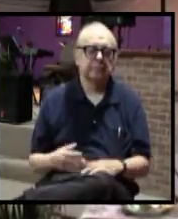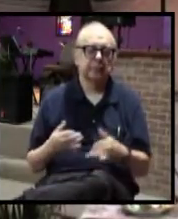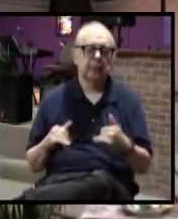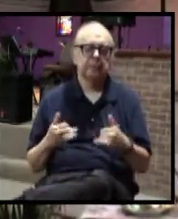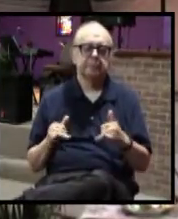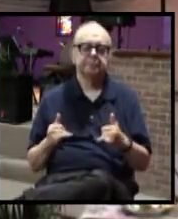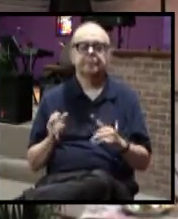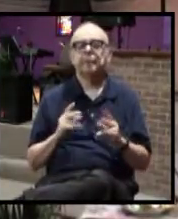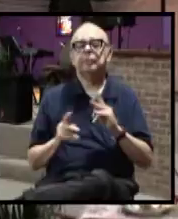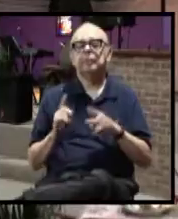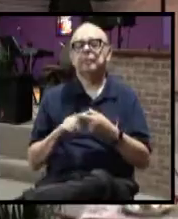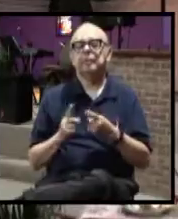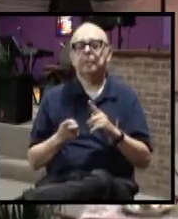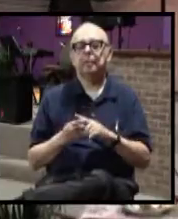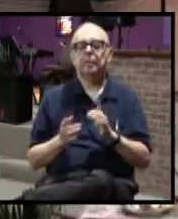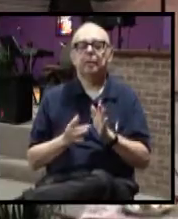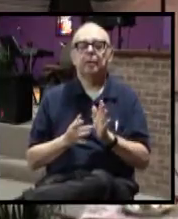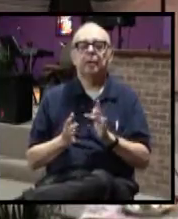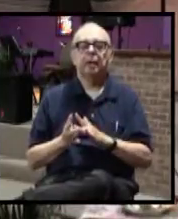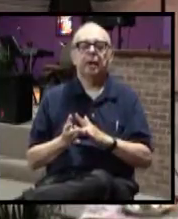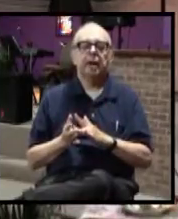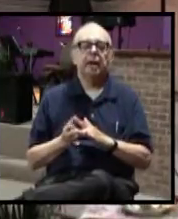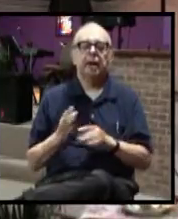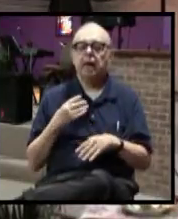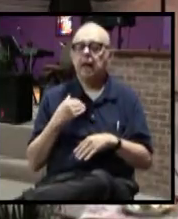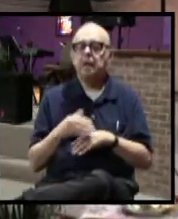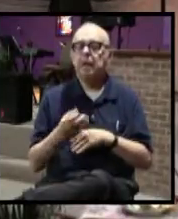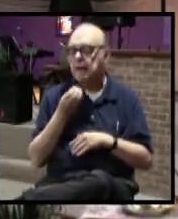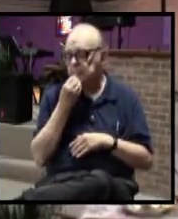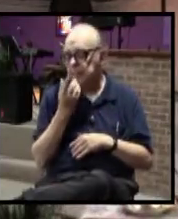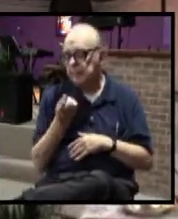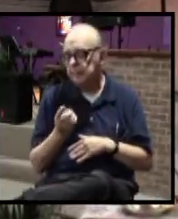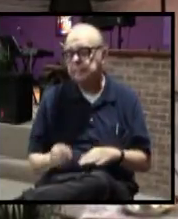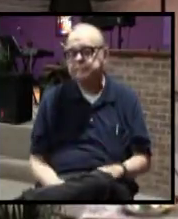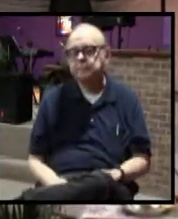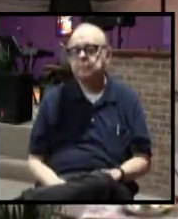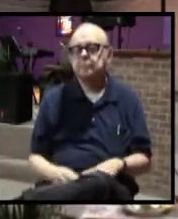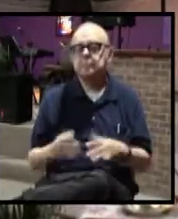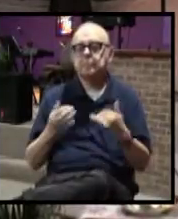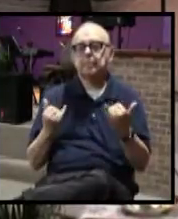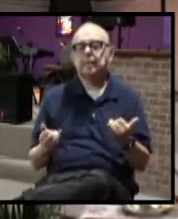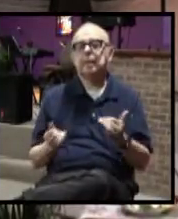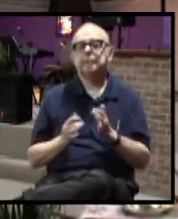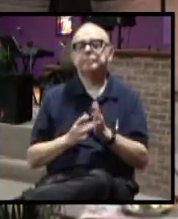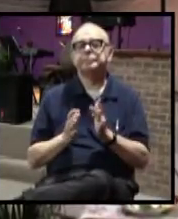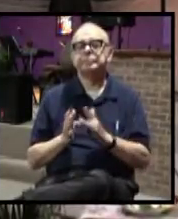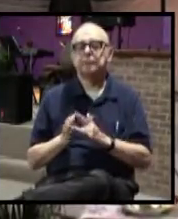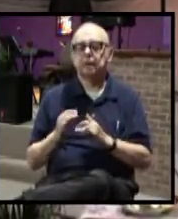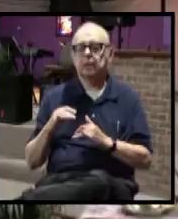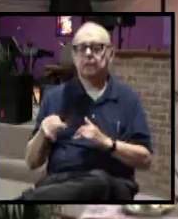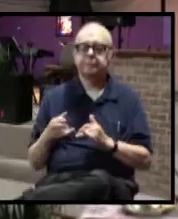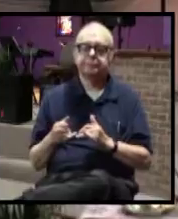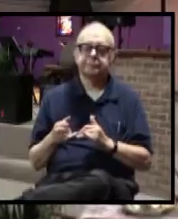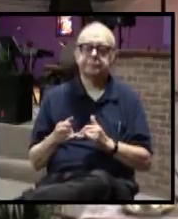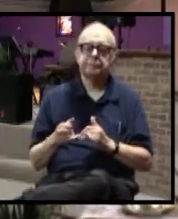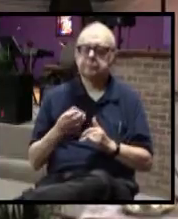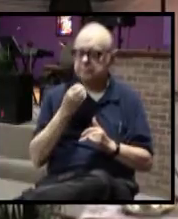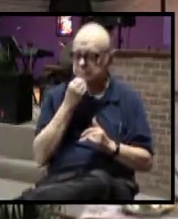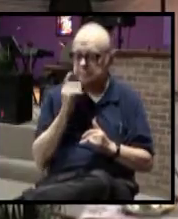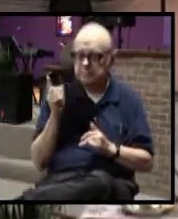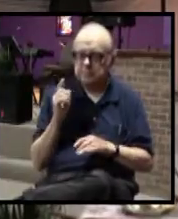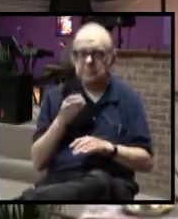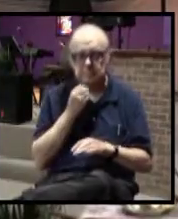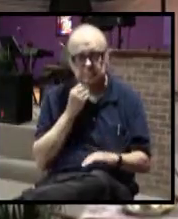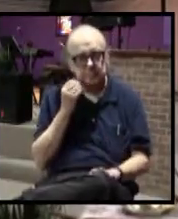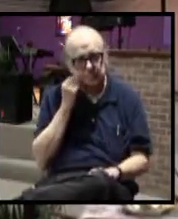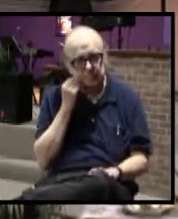he threw this big party and invited all of his friends and Jesus broke bread with them. Now, Jesus was invited